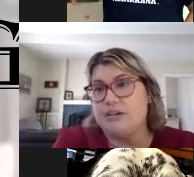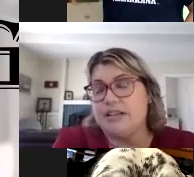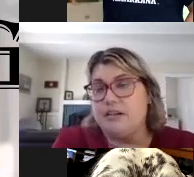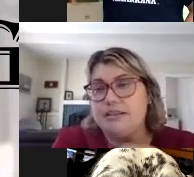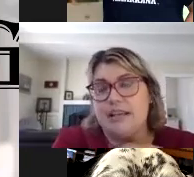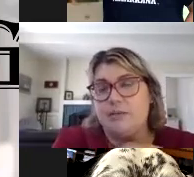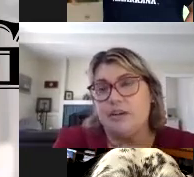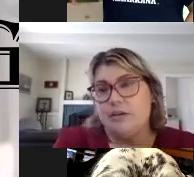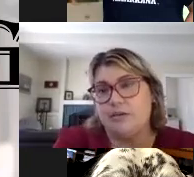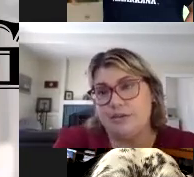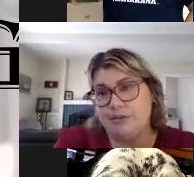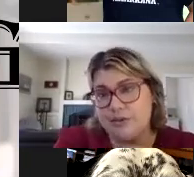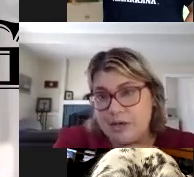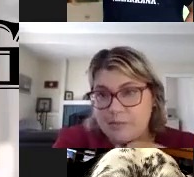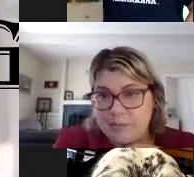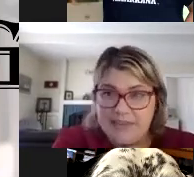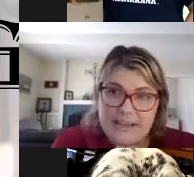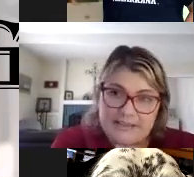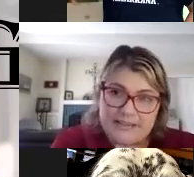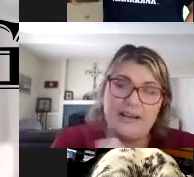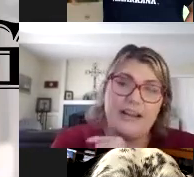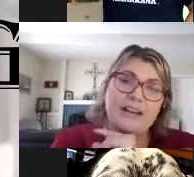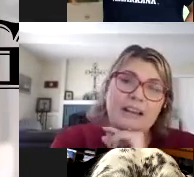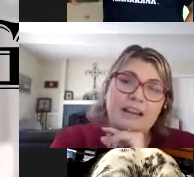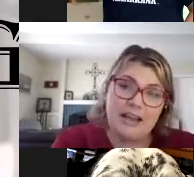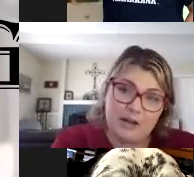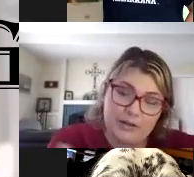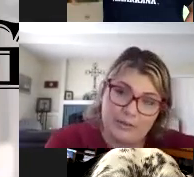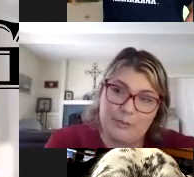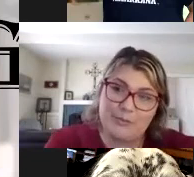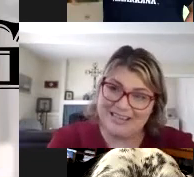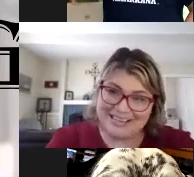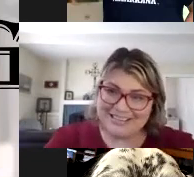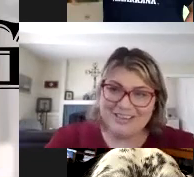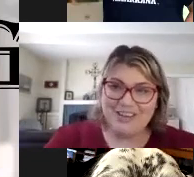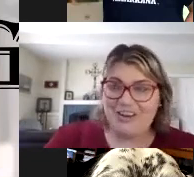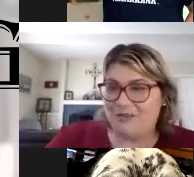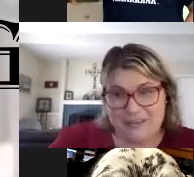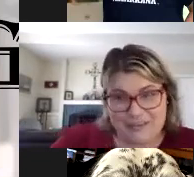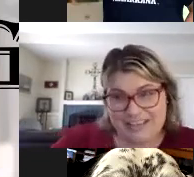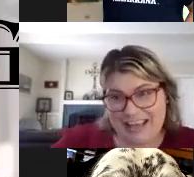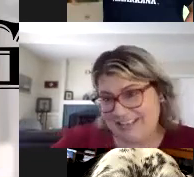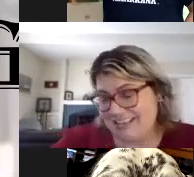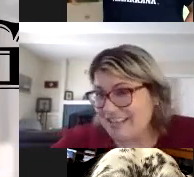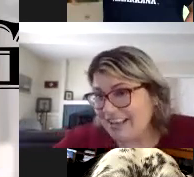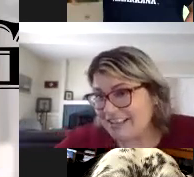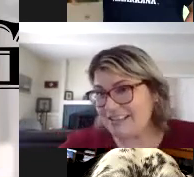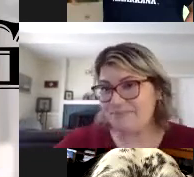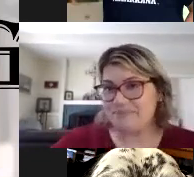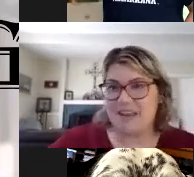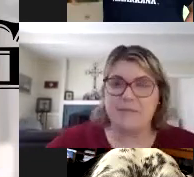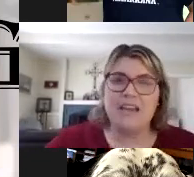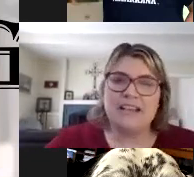is a winner-take-all state, would go to Trump. But that does not adequately represent all of the votes cast in